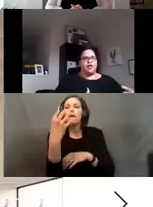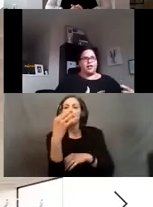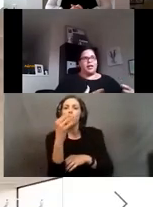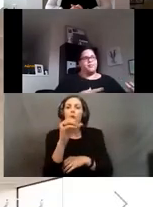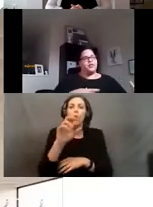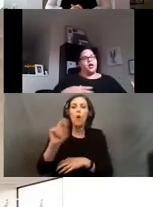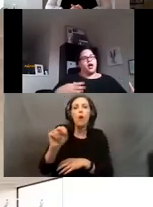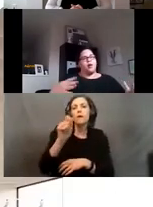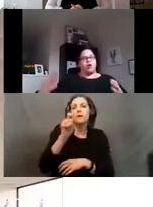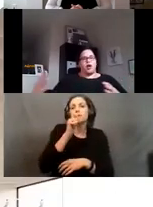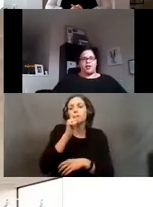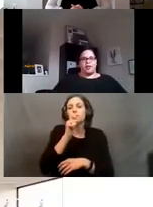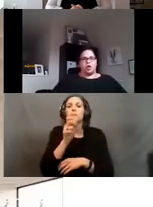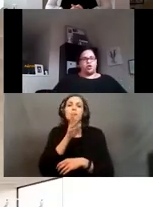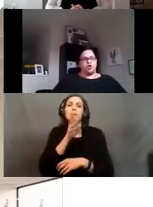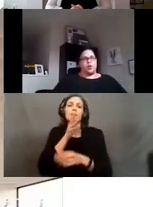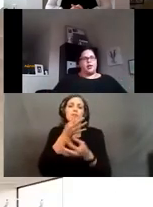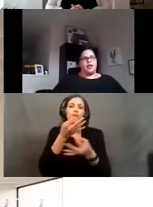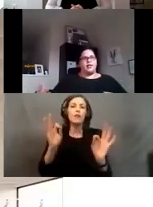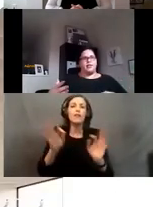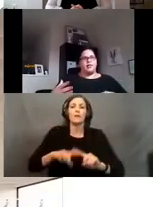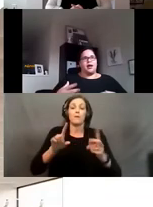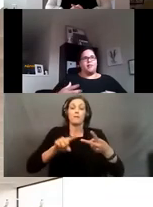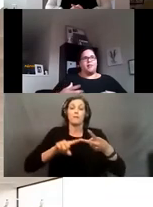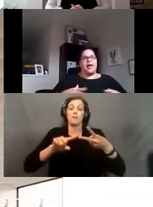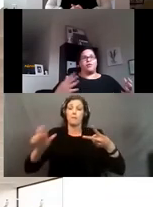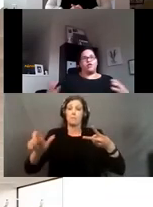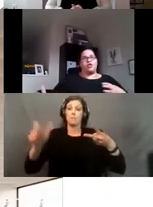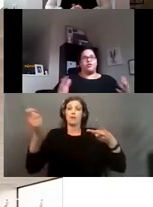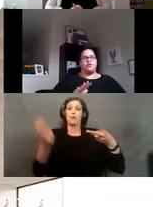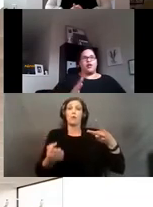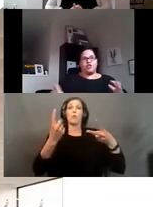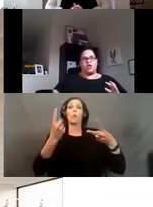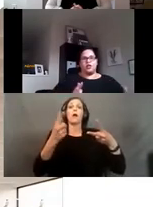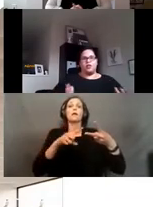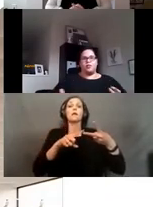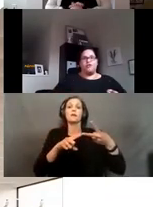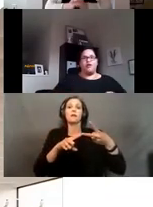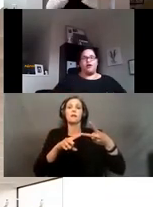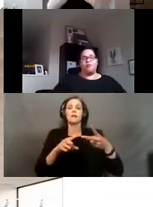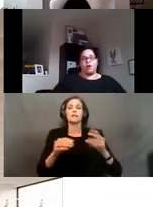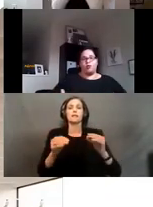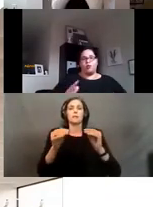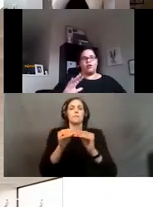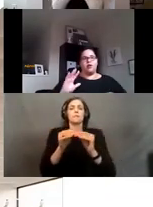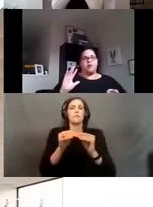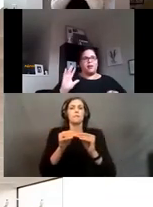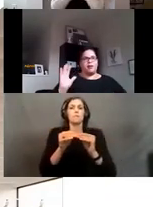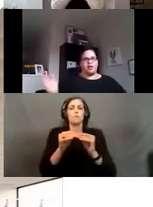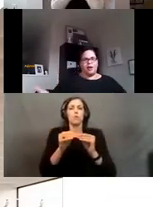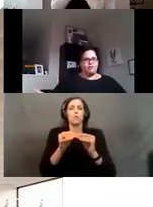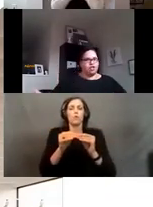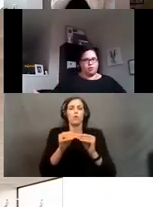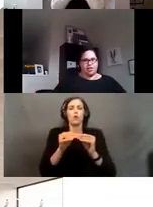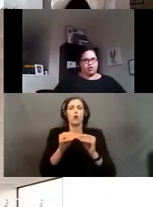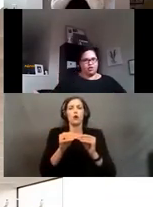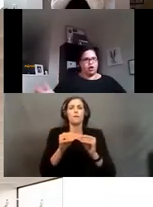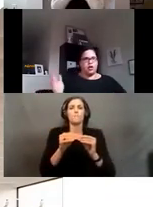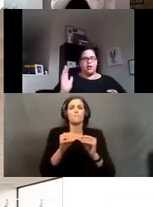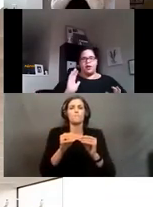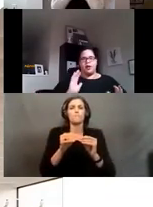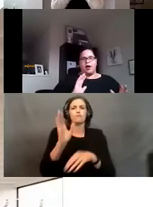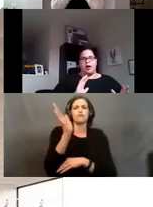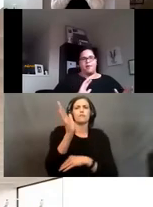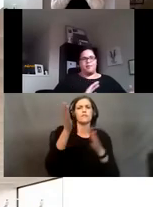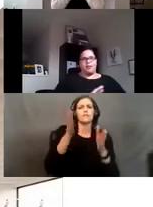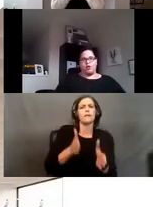speaking freely, whereas the larger one is able to function a little bit of both, where maybe you have just a presenter